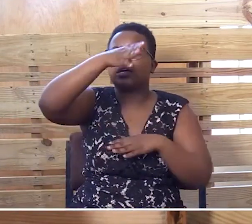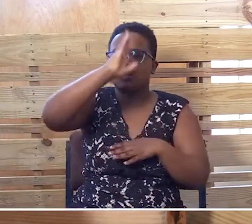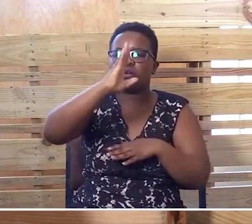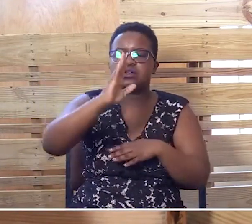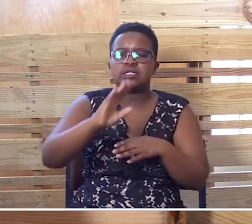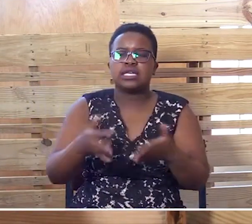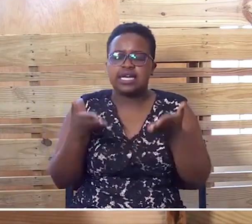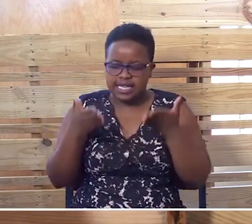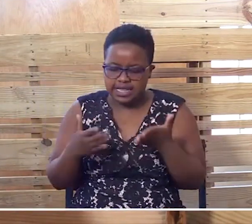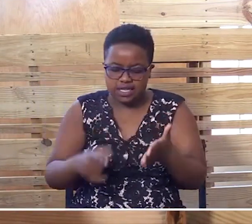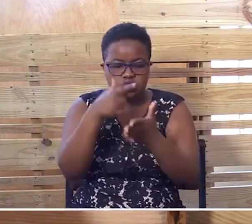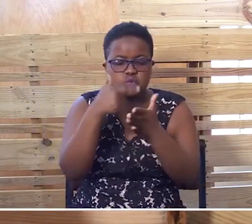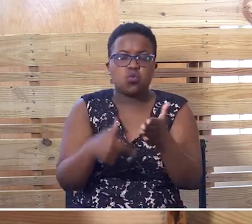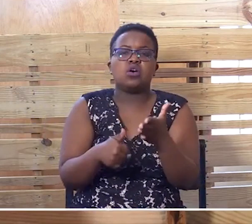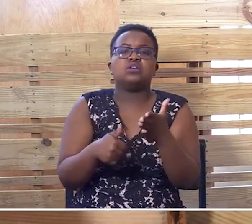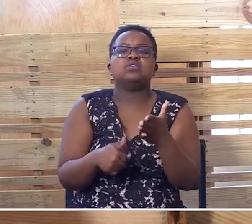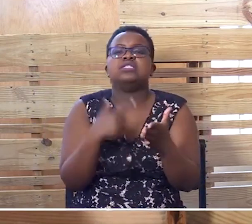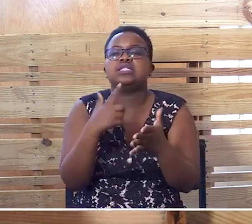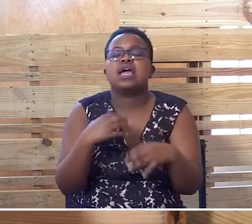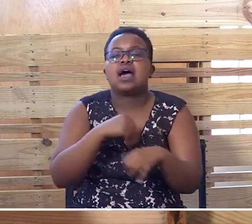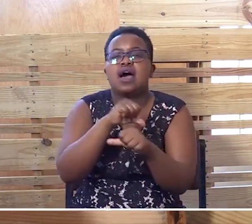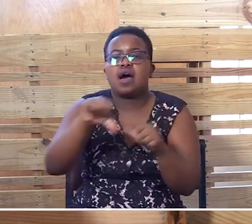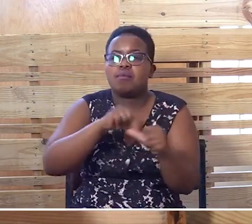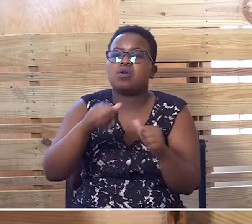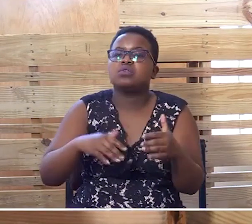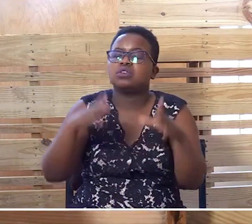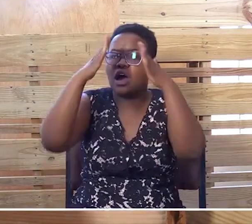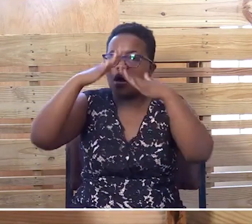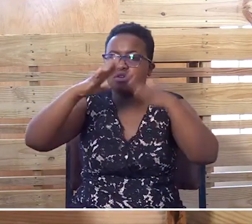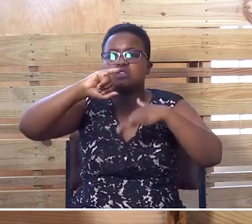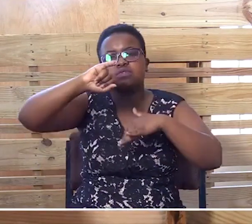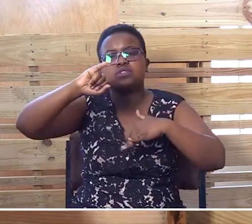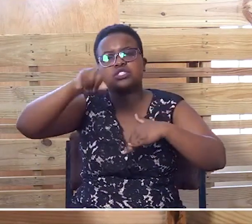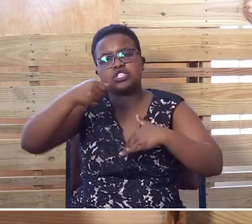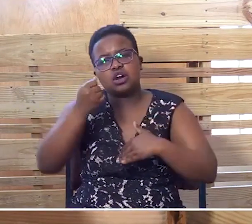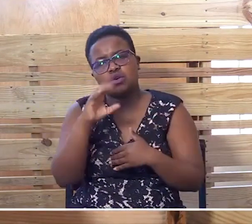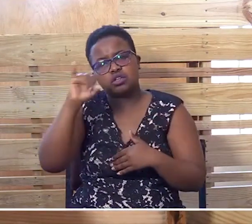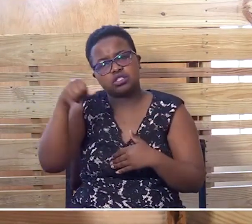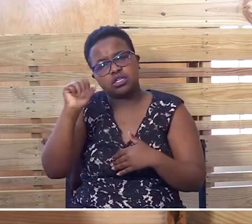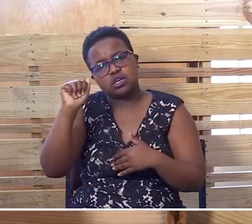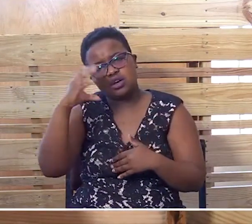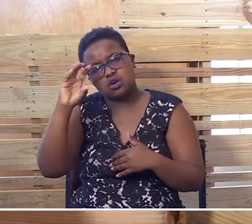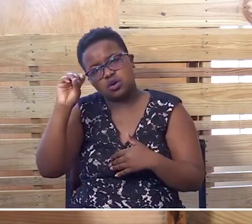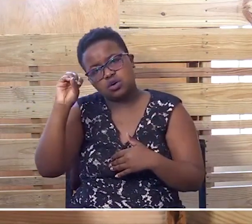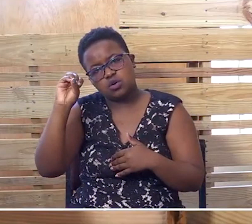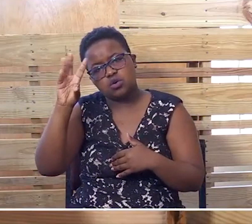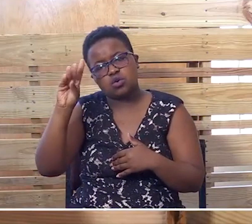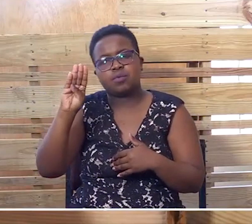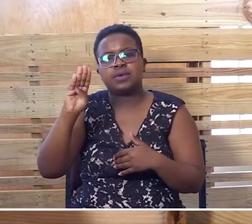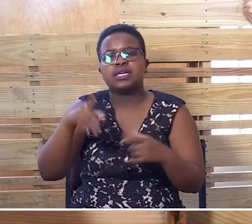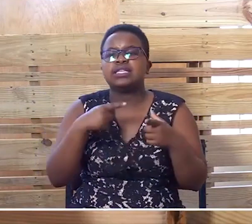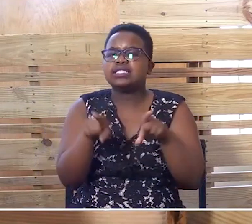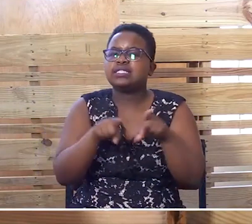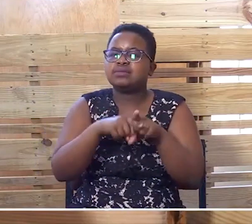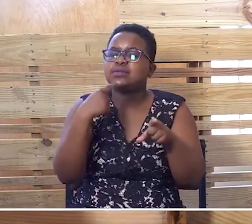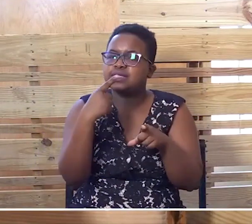what you are to say to the house of Jacob, and what you are to tell the people of Israel.